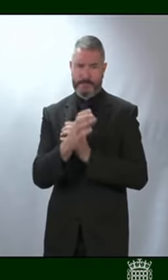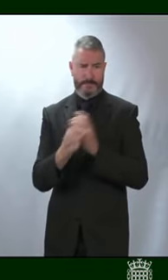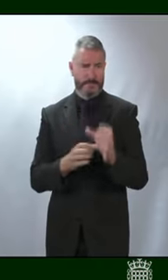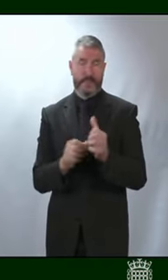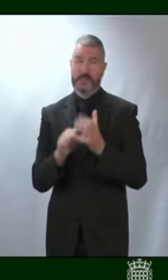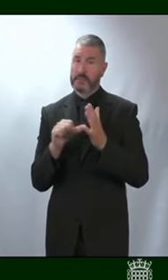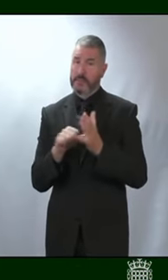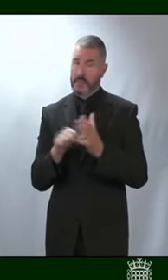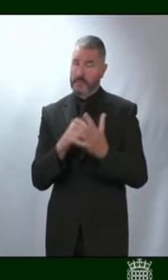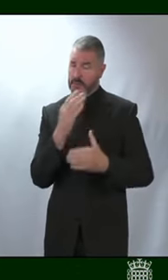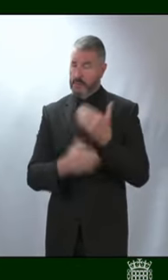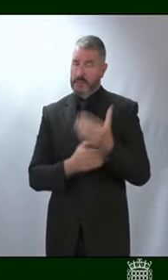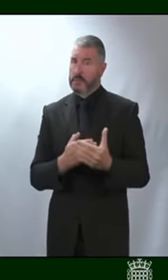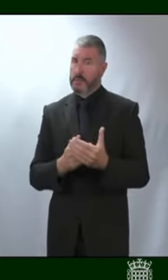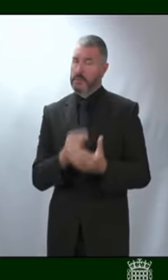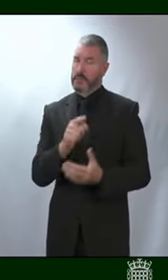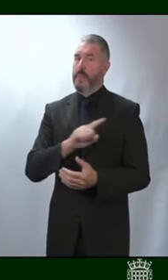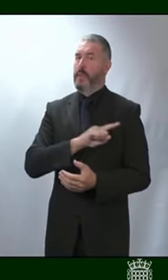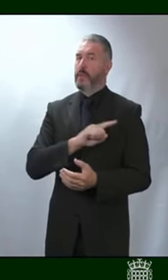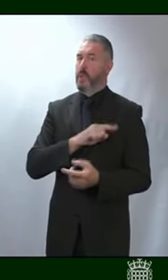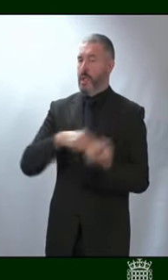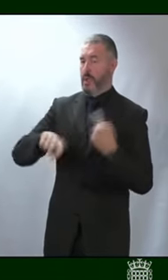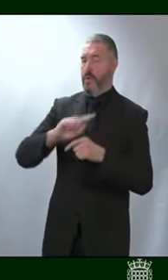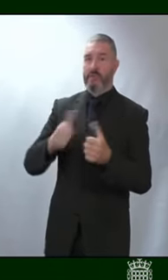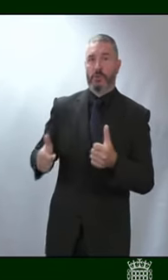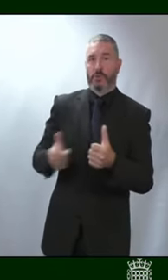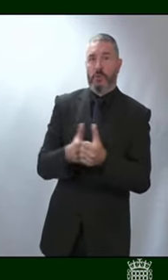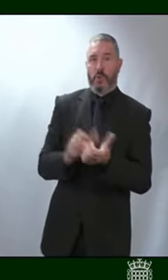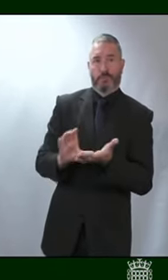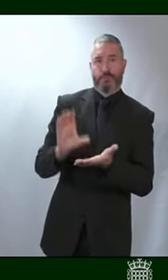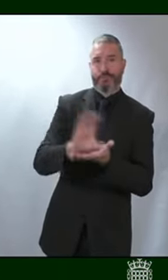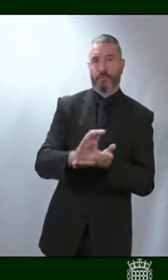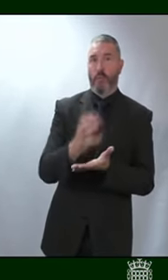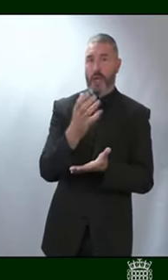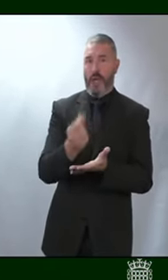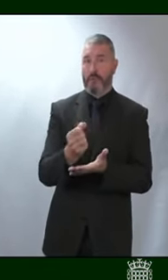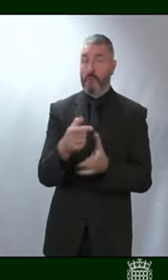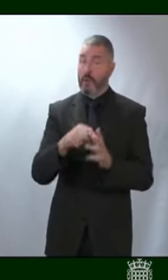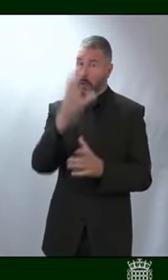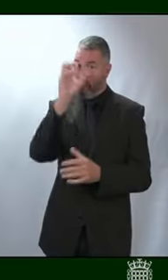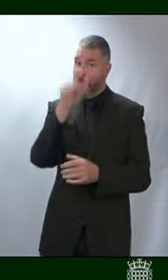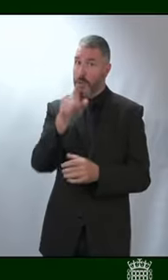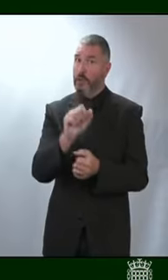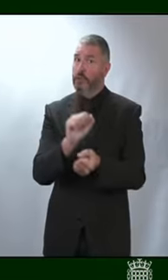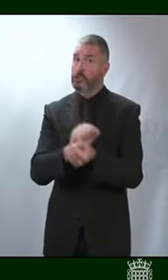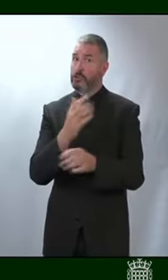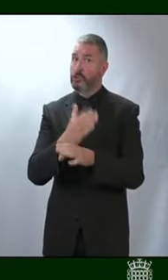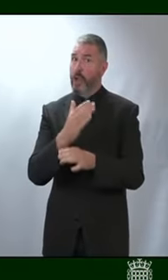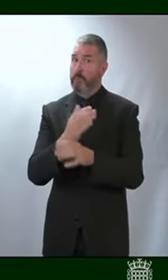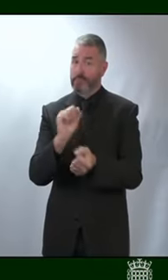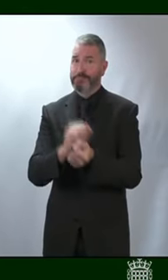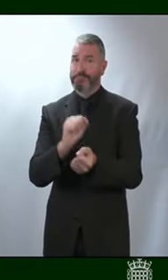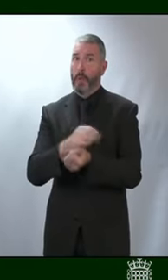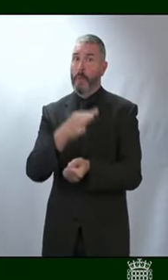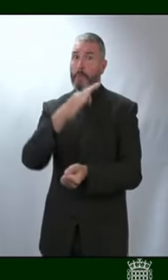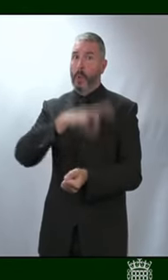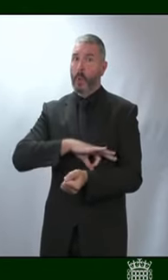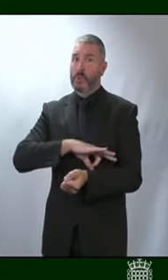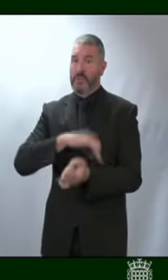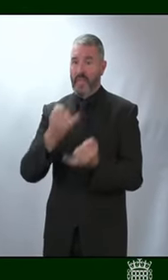circumstances. And that's why we've put in the support that we have. That's why there's don't forget there's the job retention bonus at the end of the